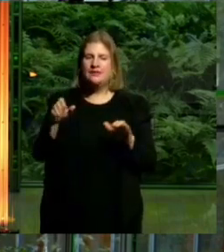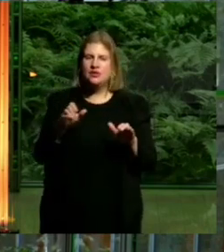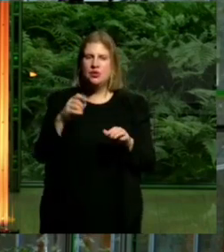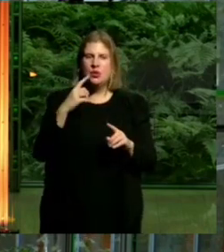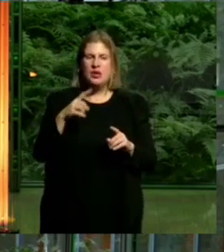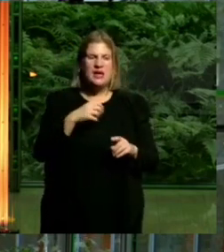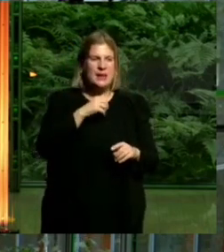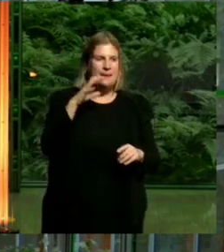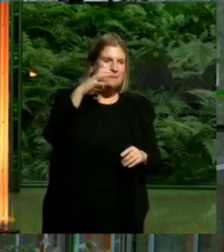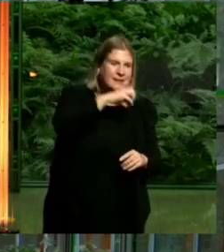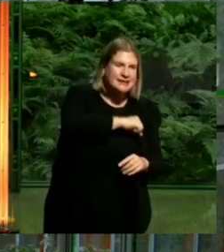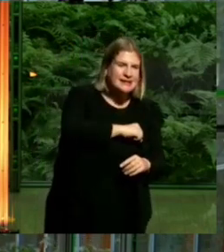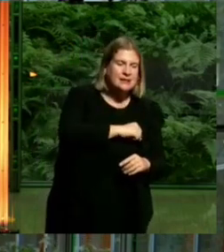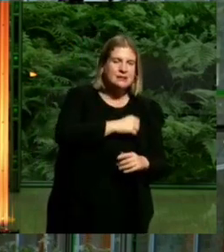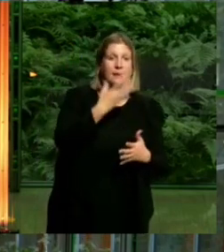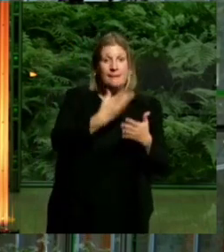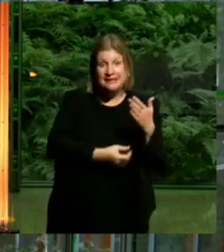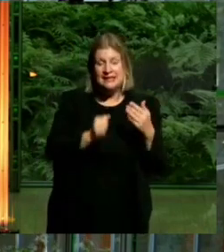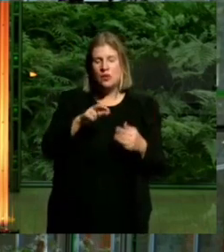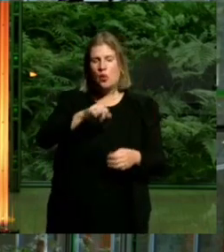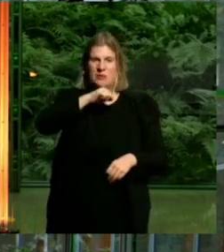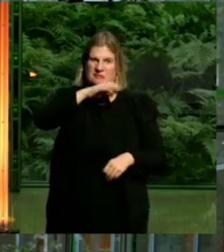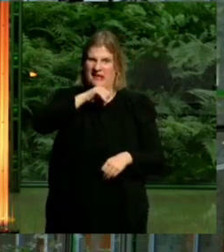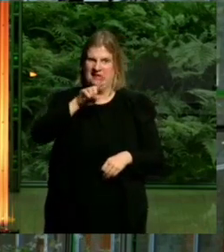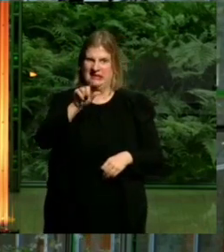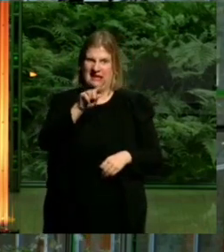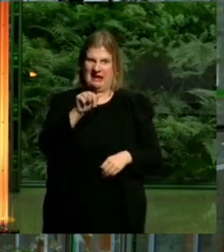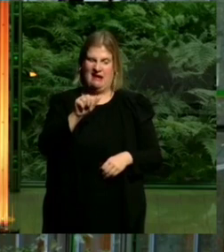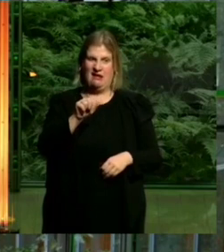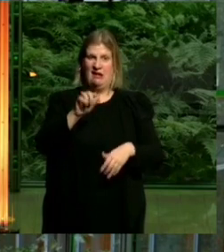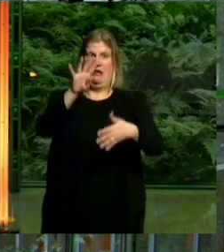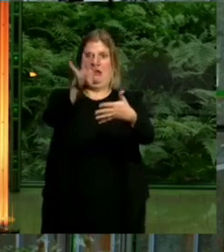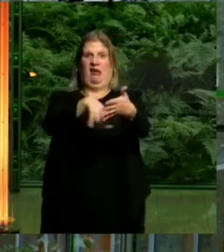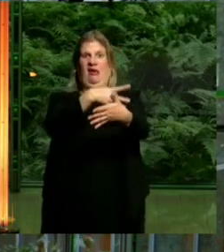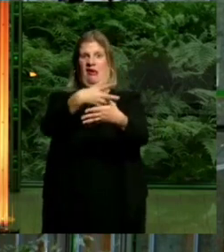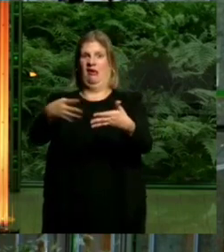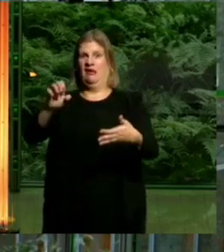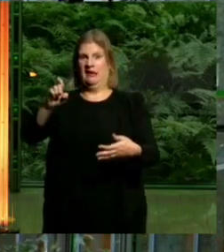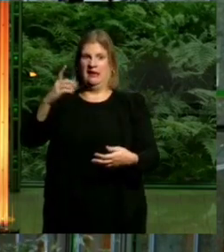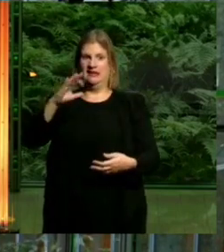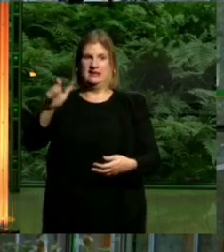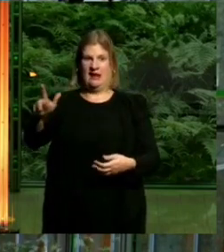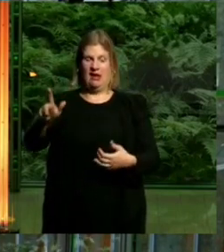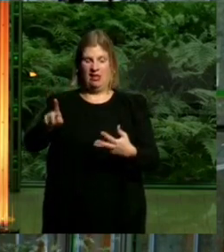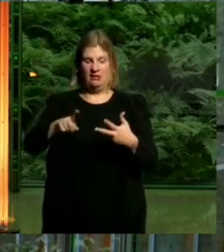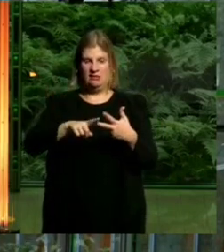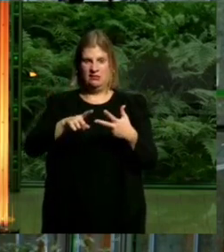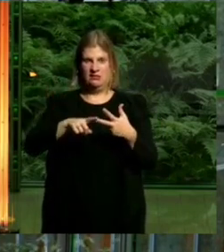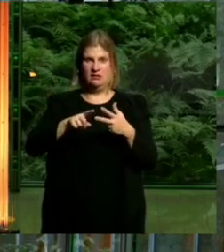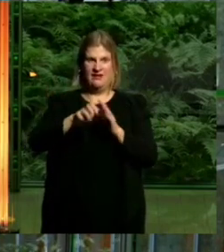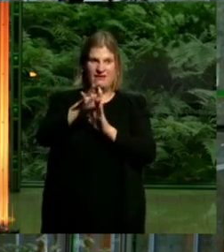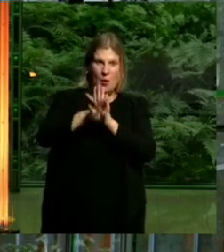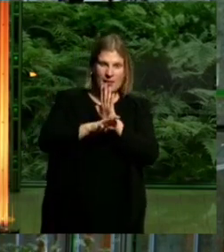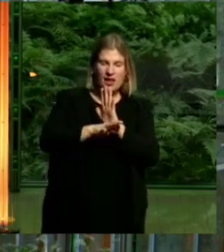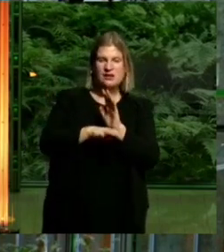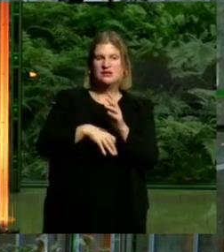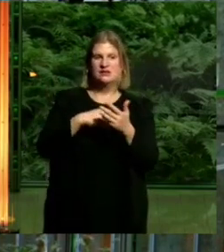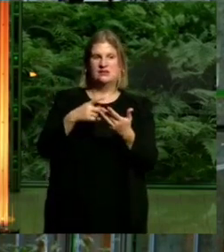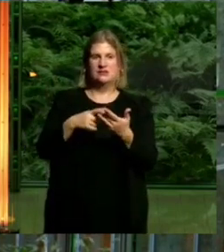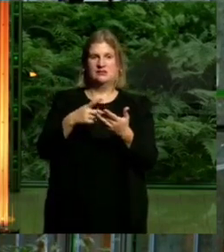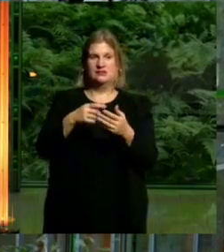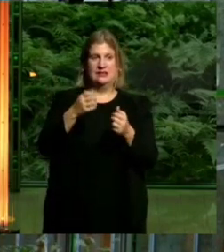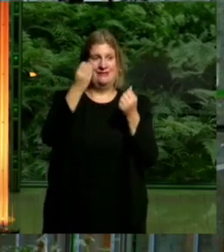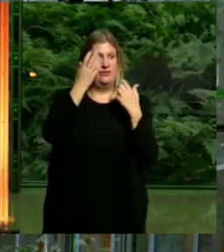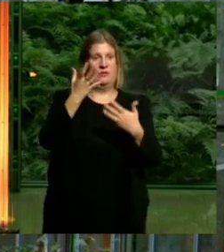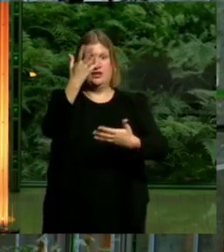messy data all the time, dealing with it in Excel, formulas, files getting lost. That job just got a lot